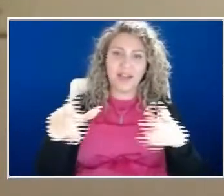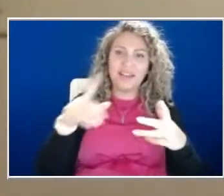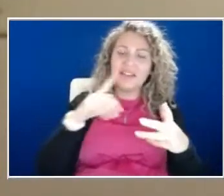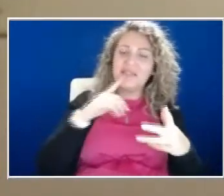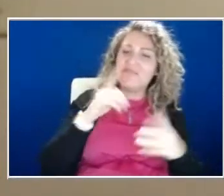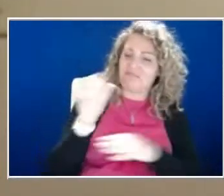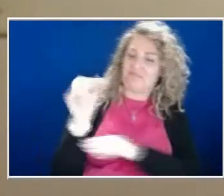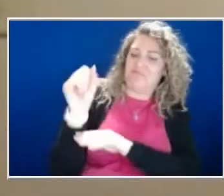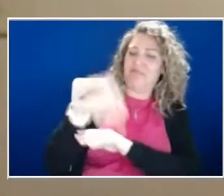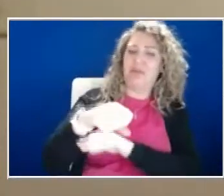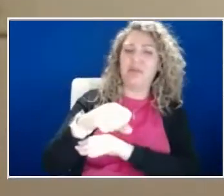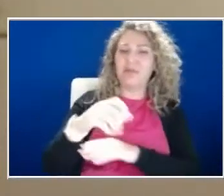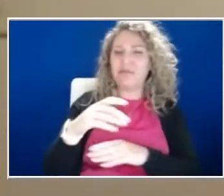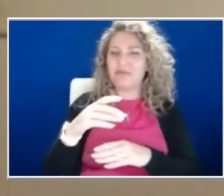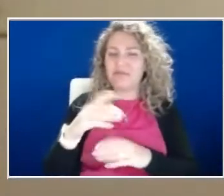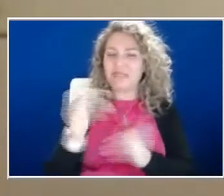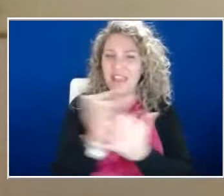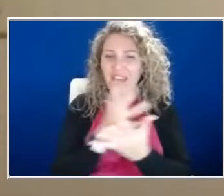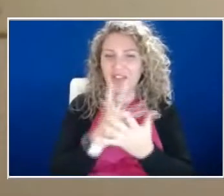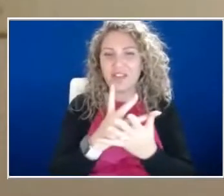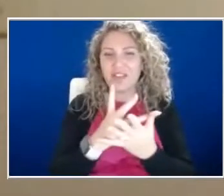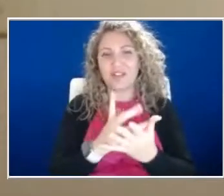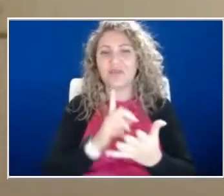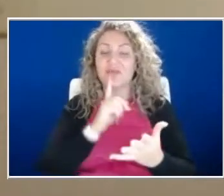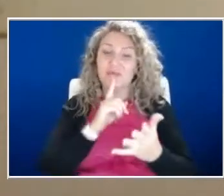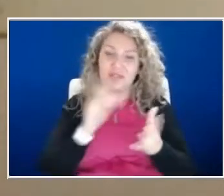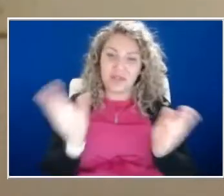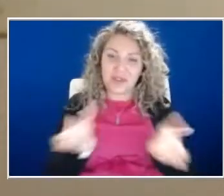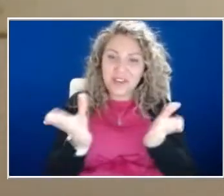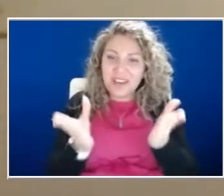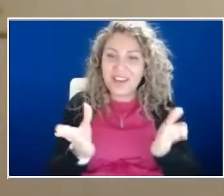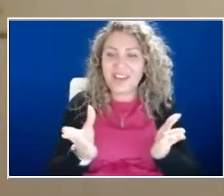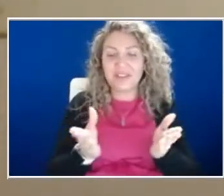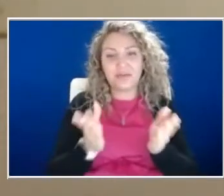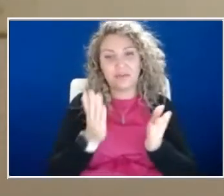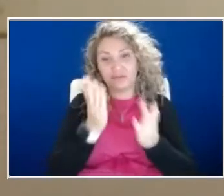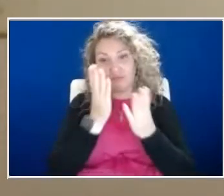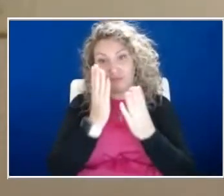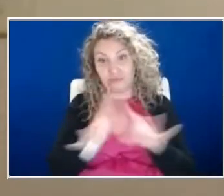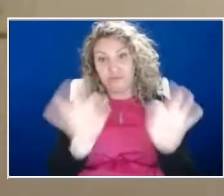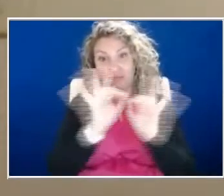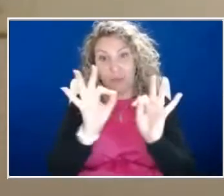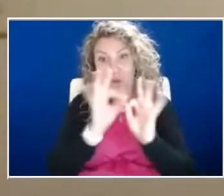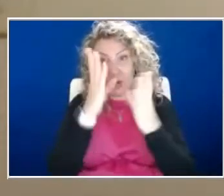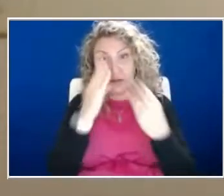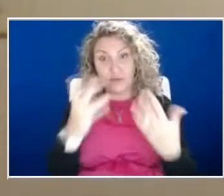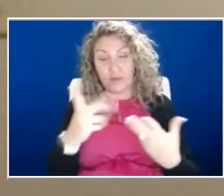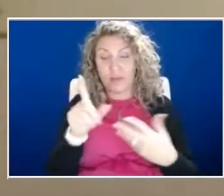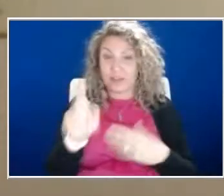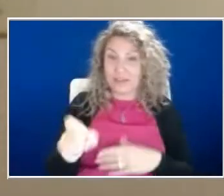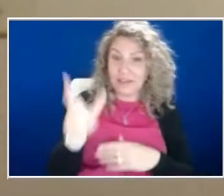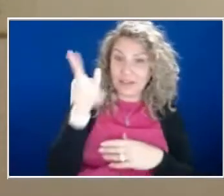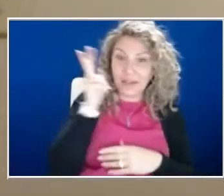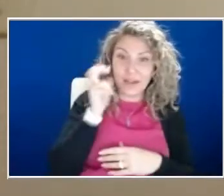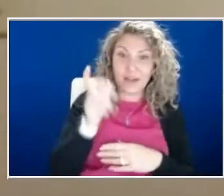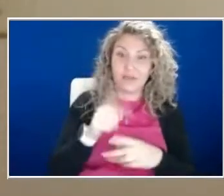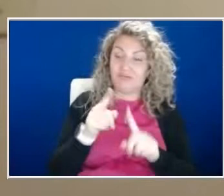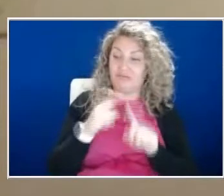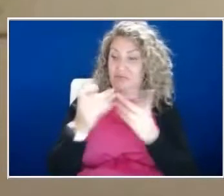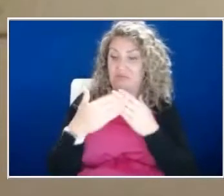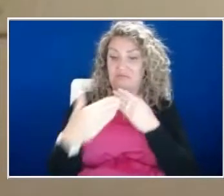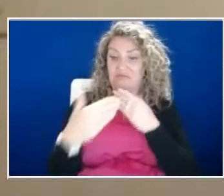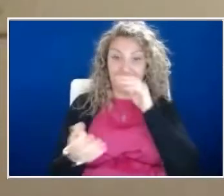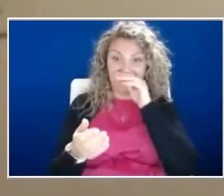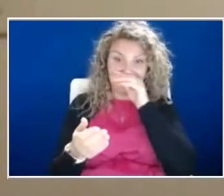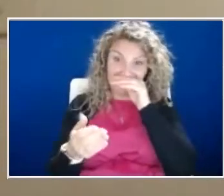the other side of that. And so it was encouraging, was vital information that I needed to hear. And from there, I was able to